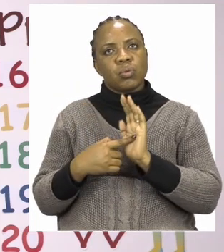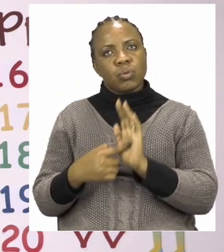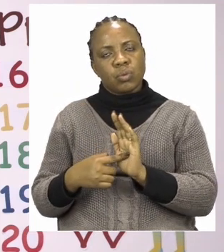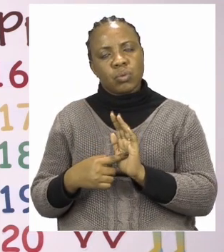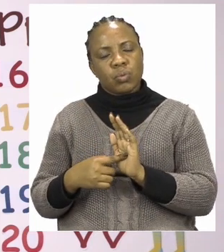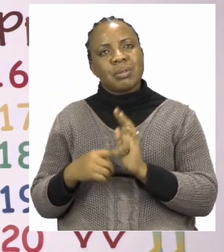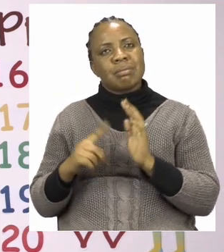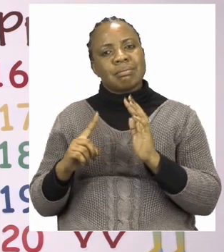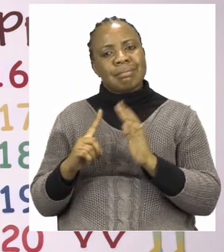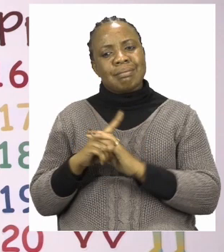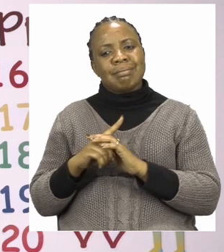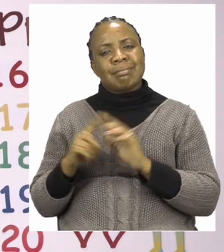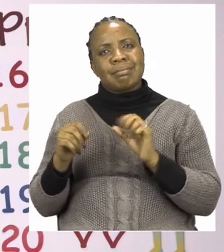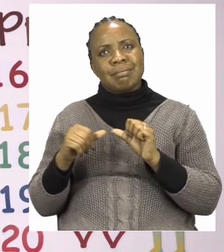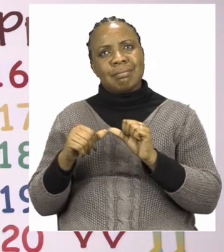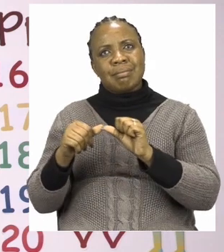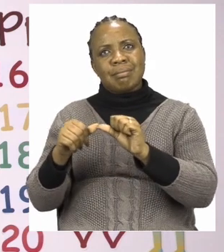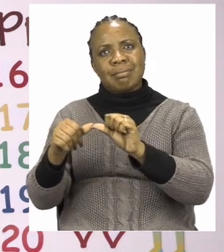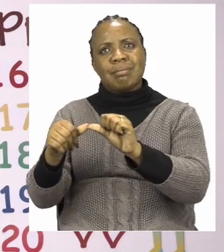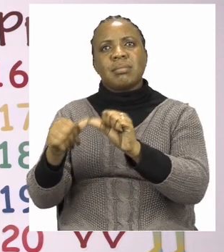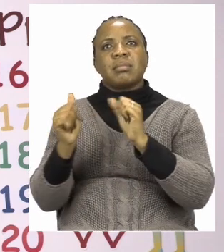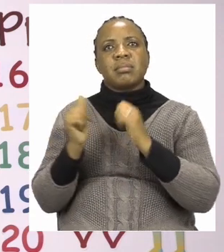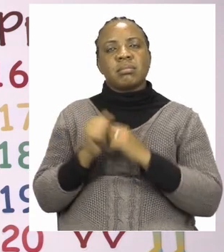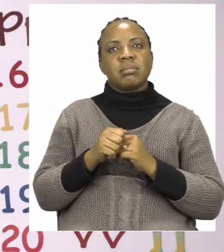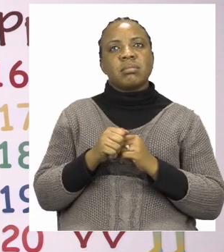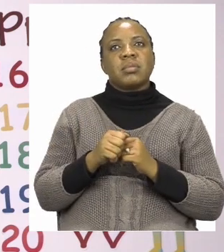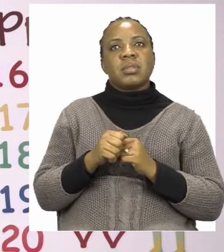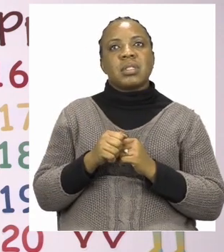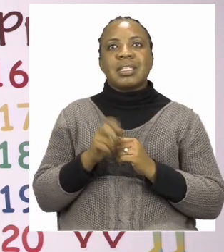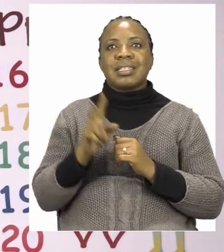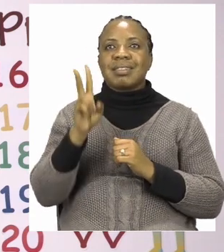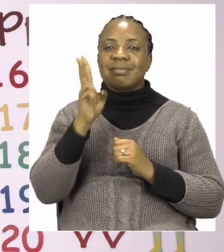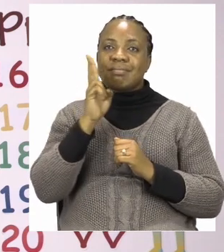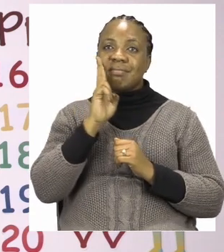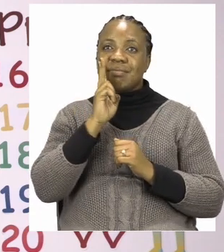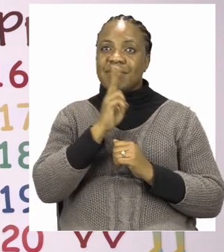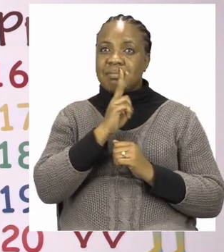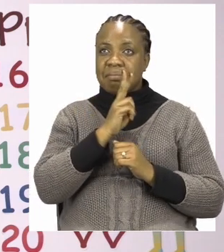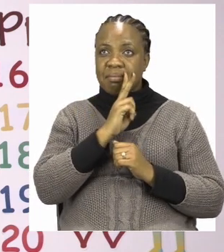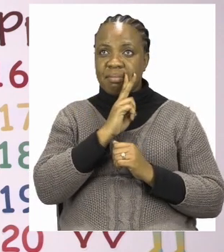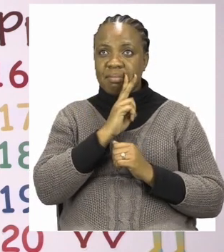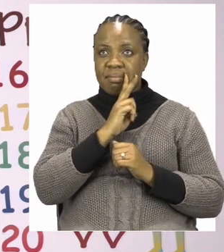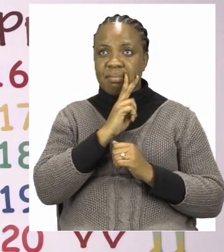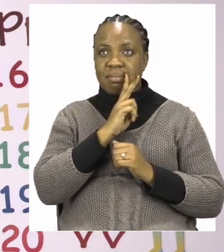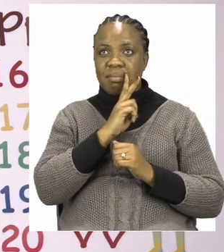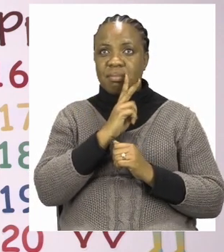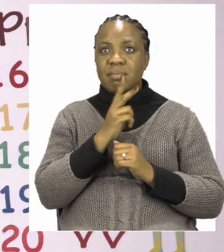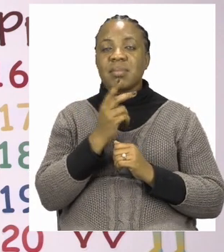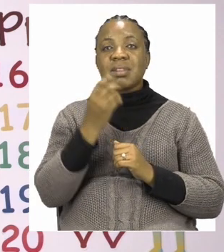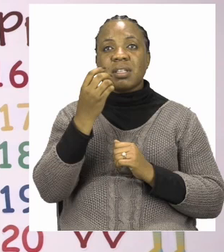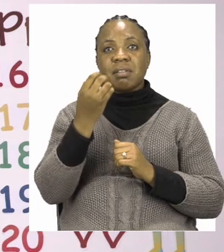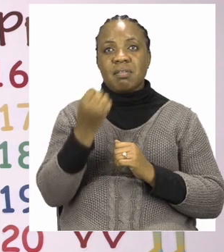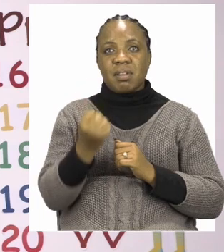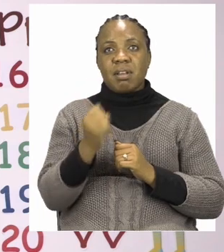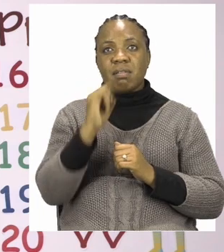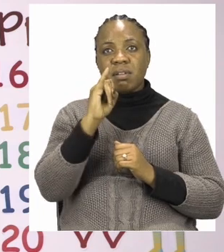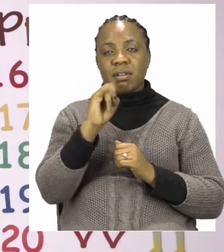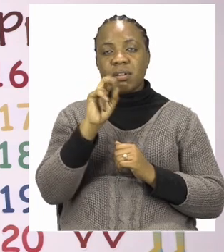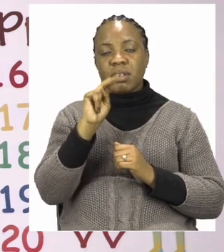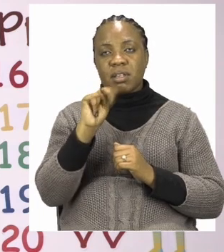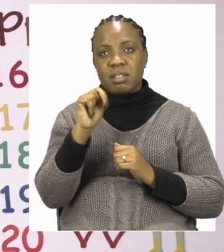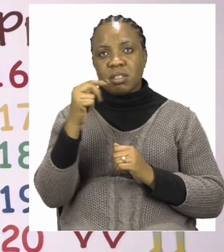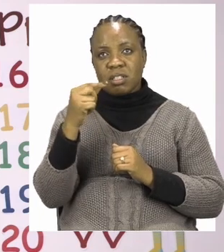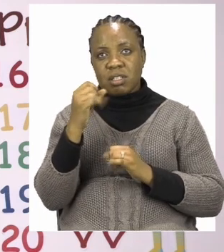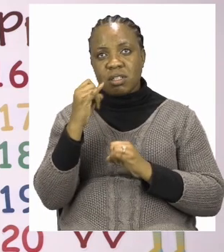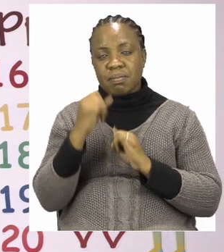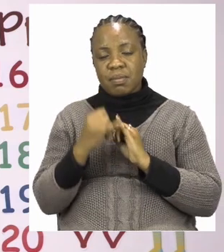Now, if the word watch has ing at the end, it changes to watching. Now, if we use